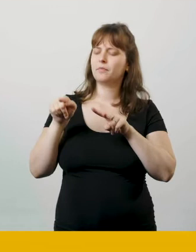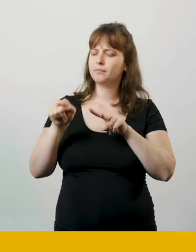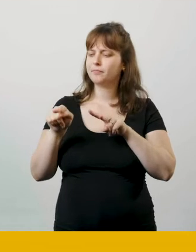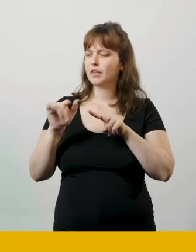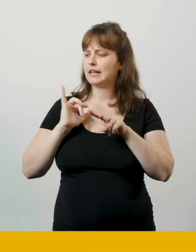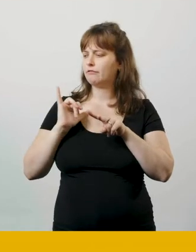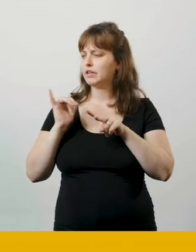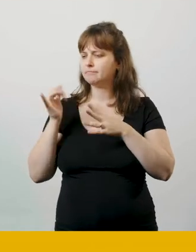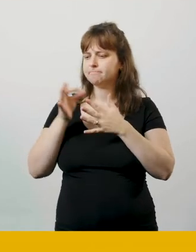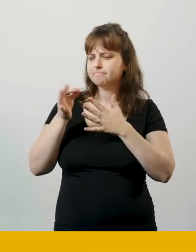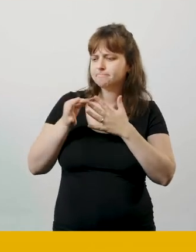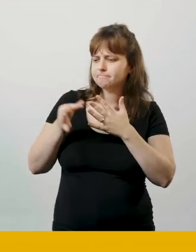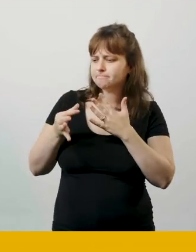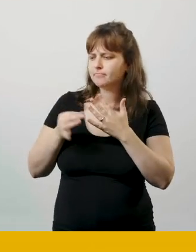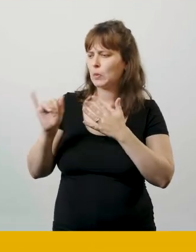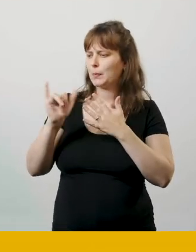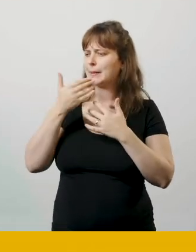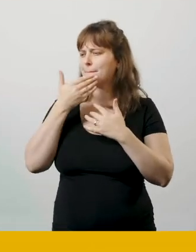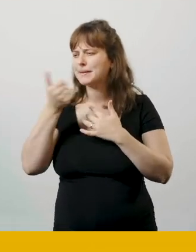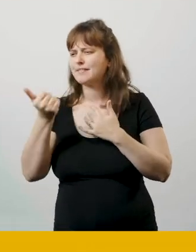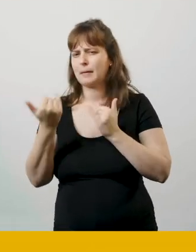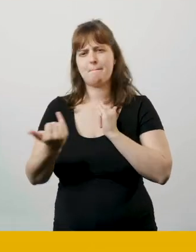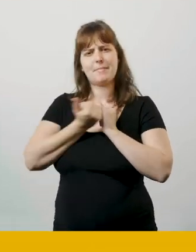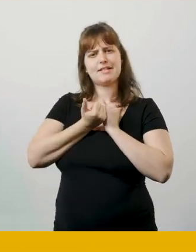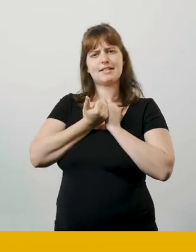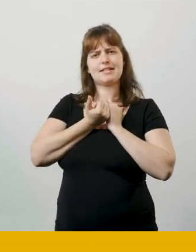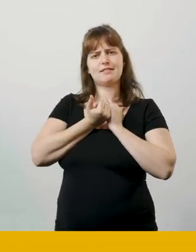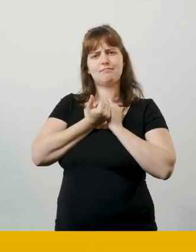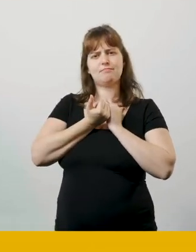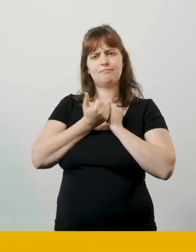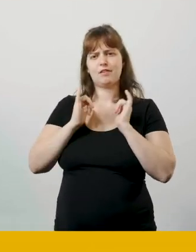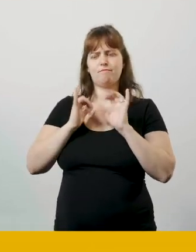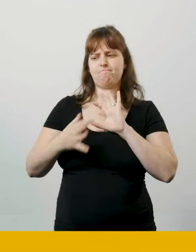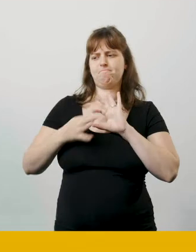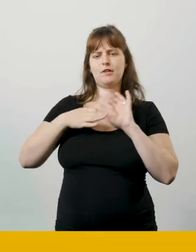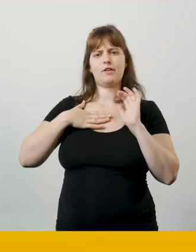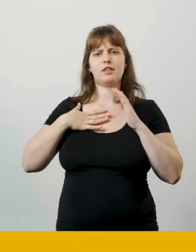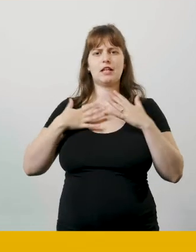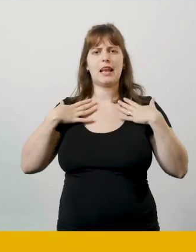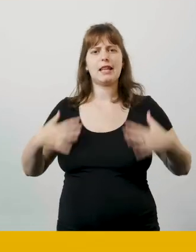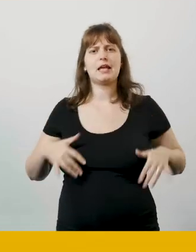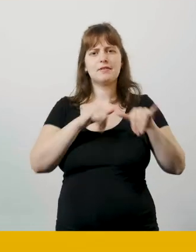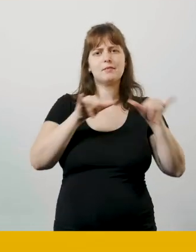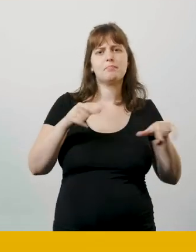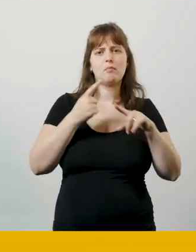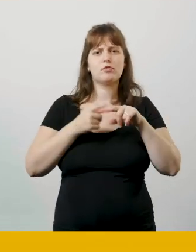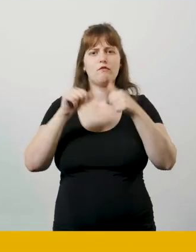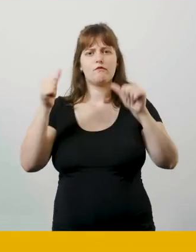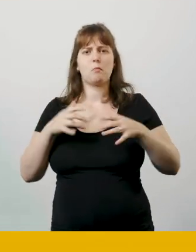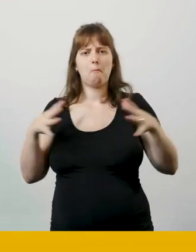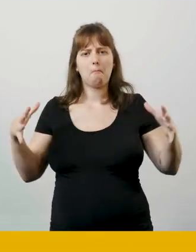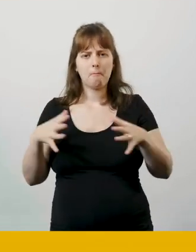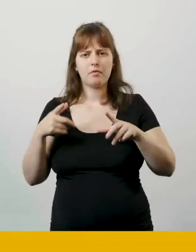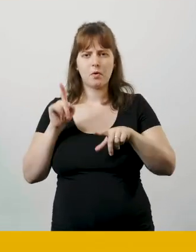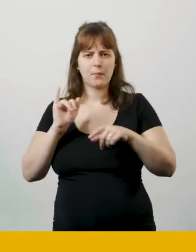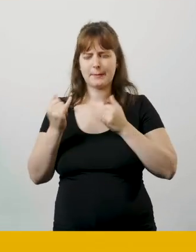elements would fit you best according to your body type and body shape. So we are